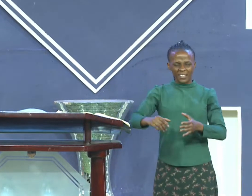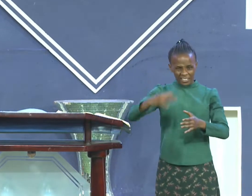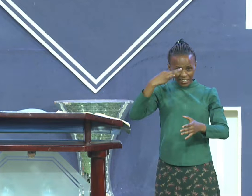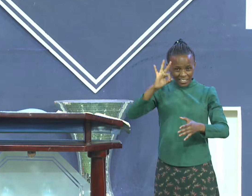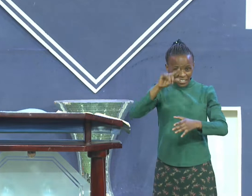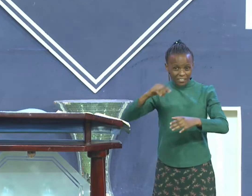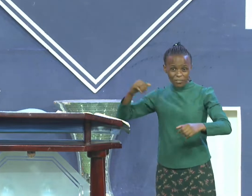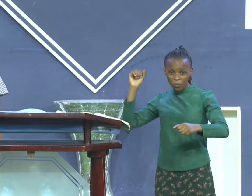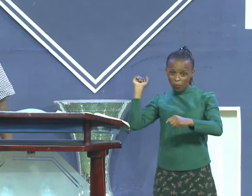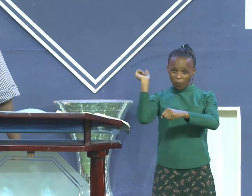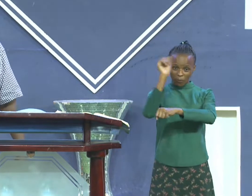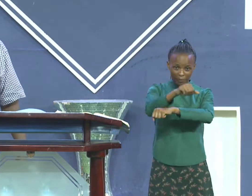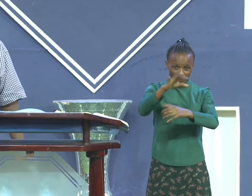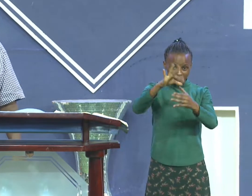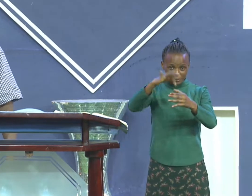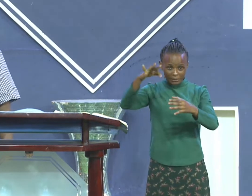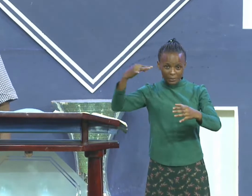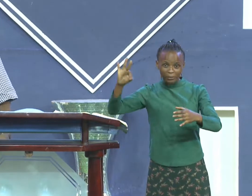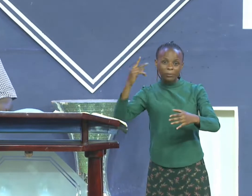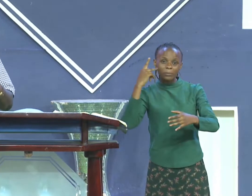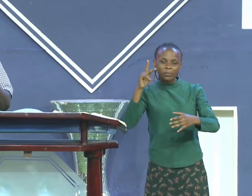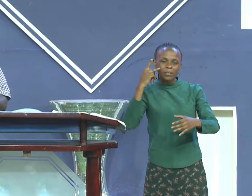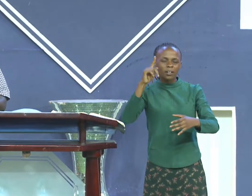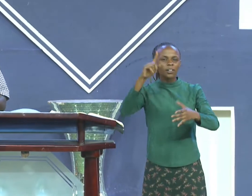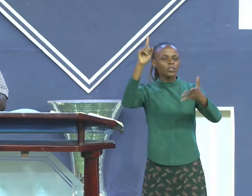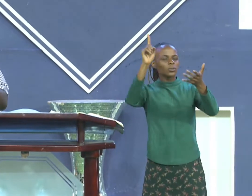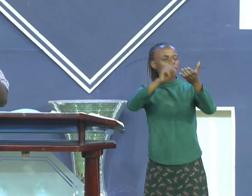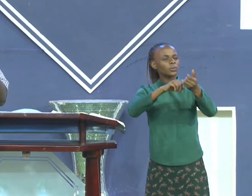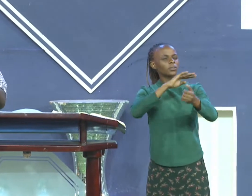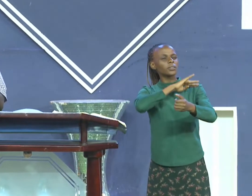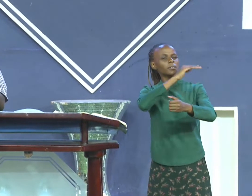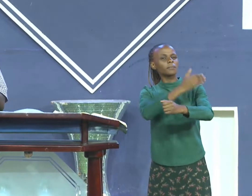When you overcome the Perizzite spirit,